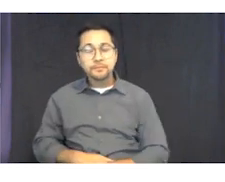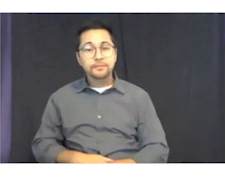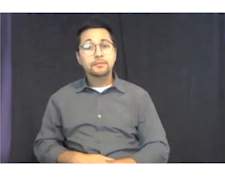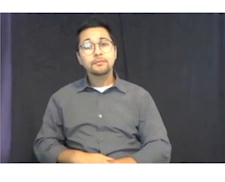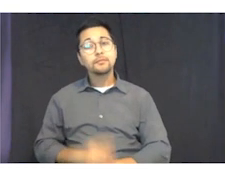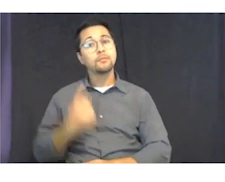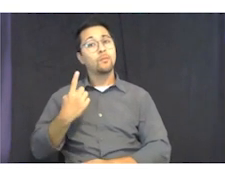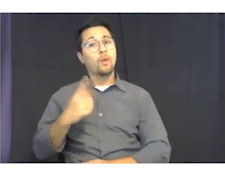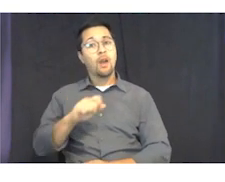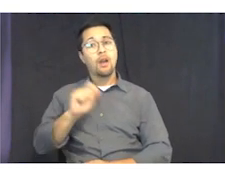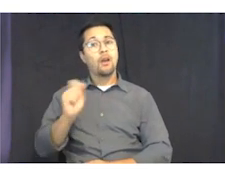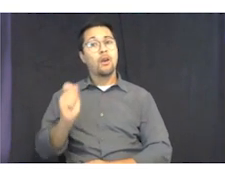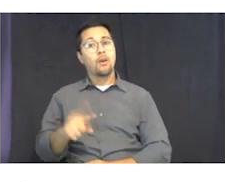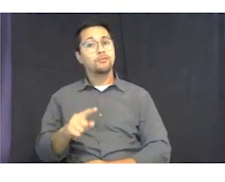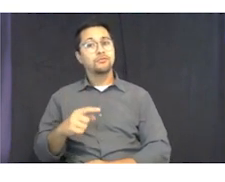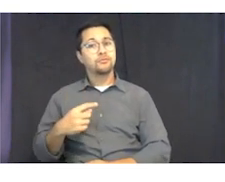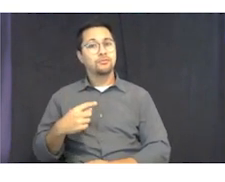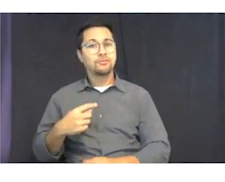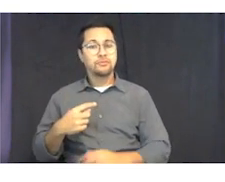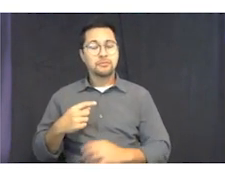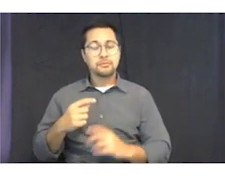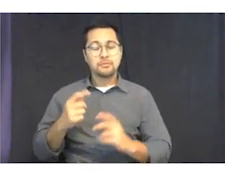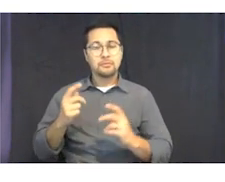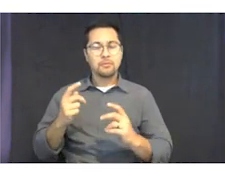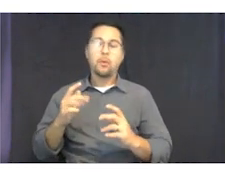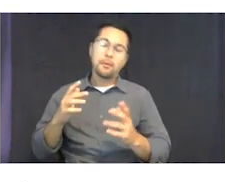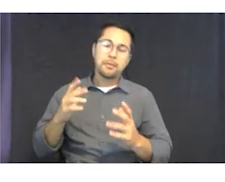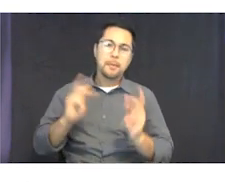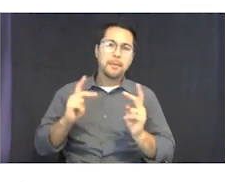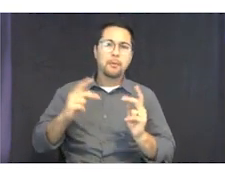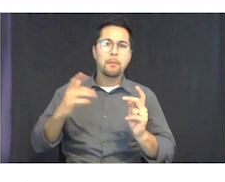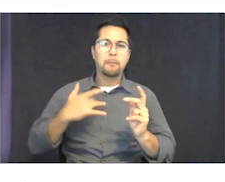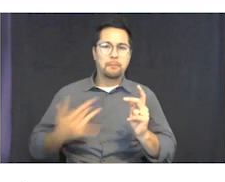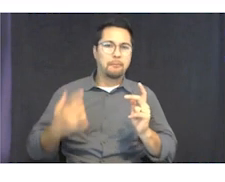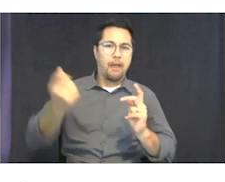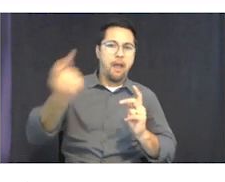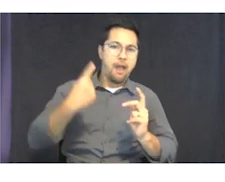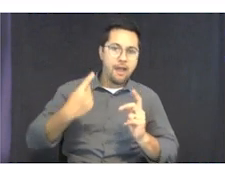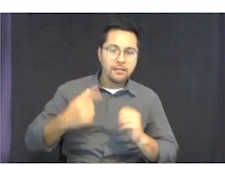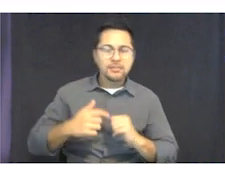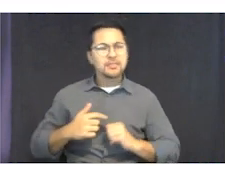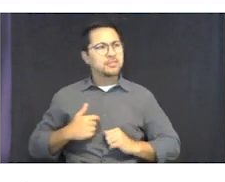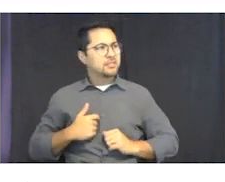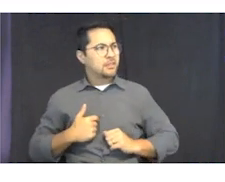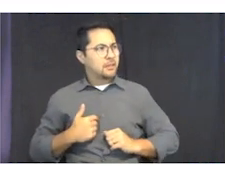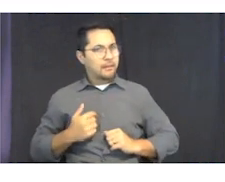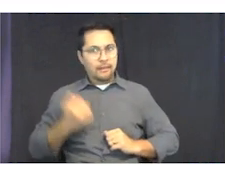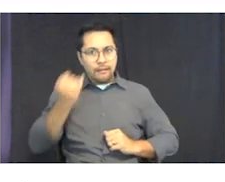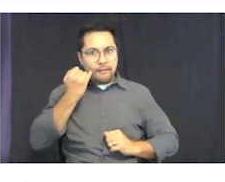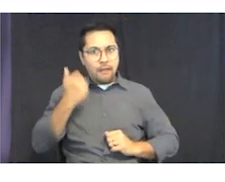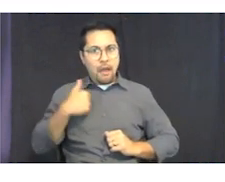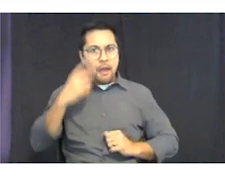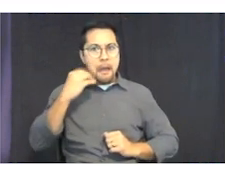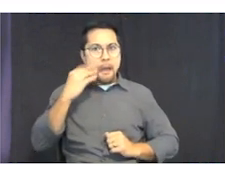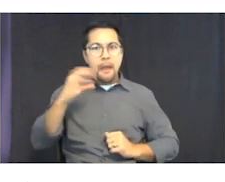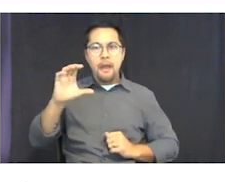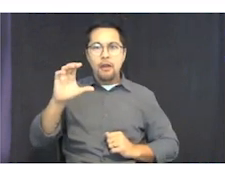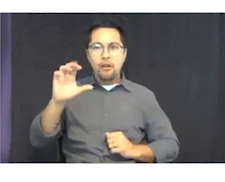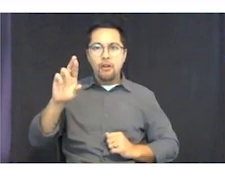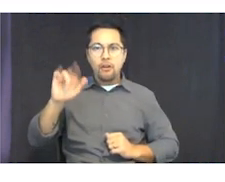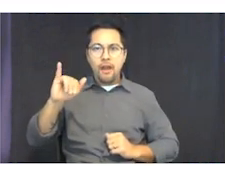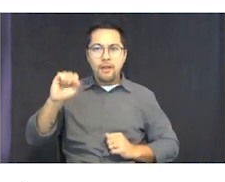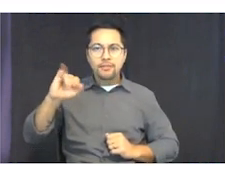So one of the questions that we've been often asked is, what do I do if I'm in crisis? Okay, I have